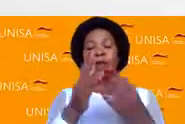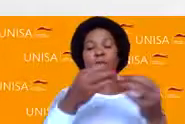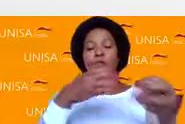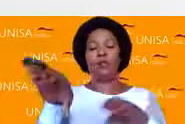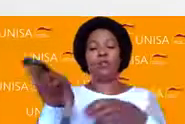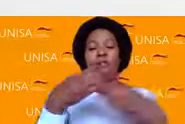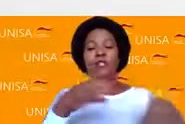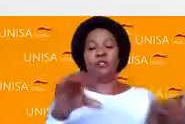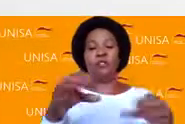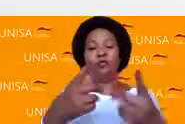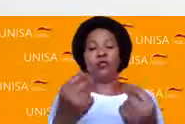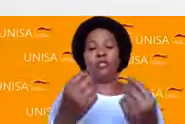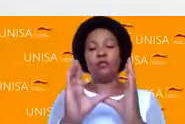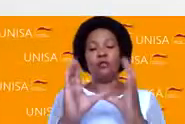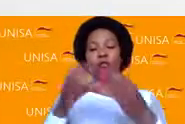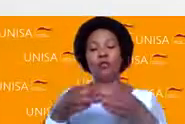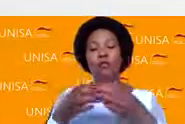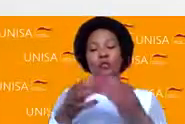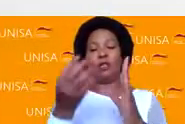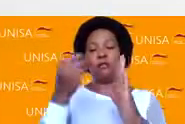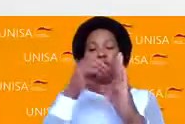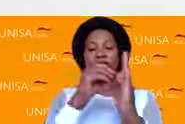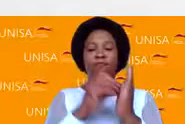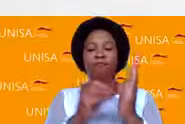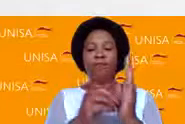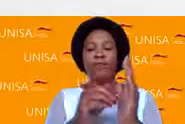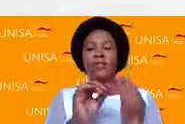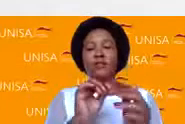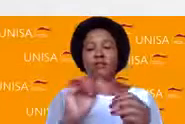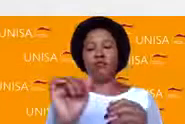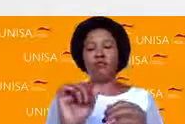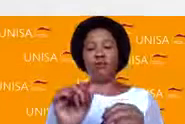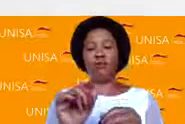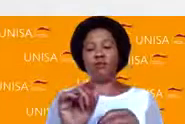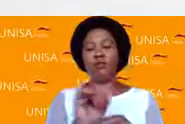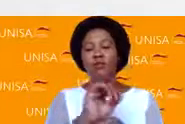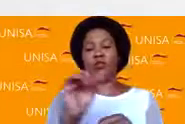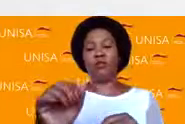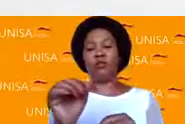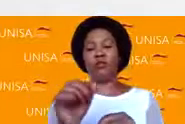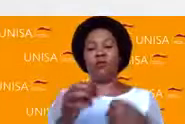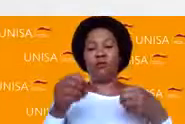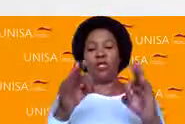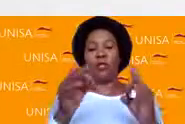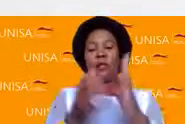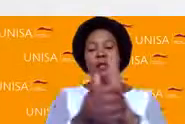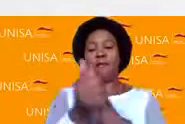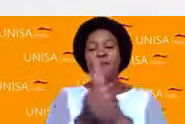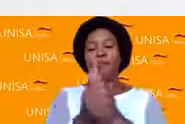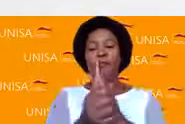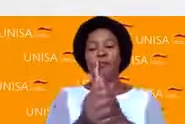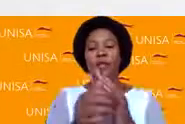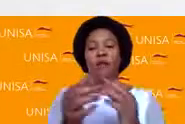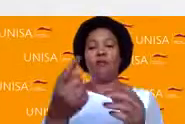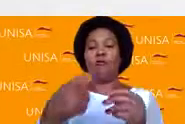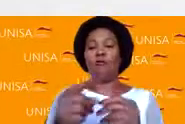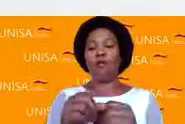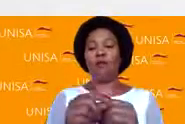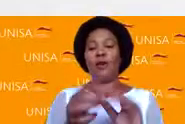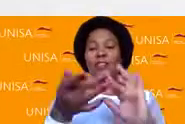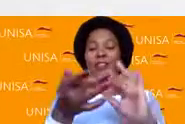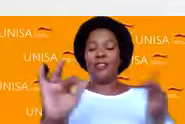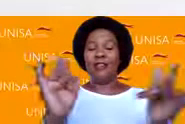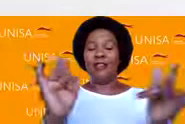site that will add to your final grade on the official site. But for e-tutor sites, you will visit